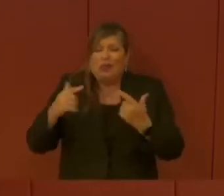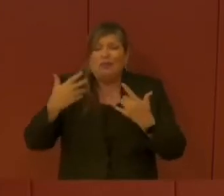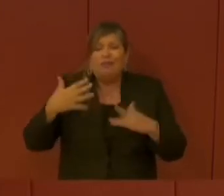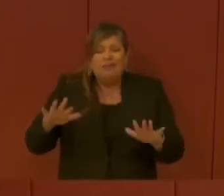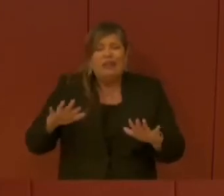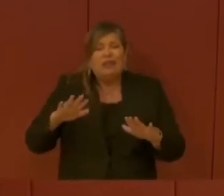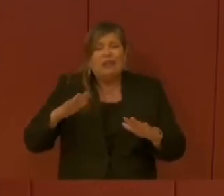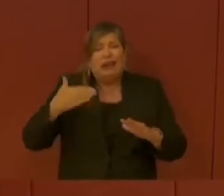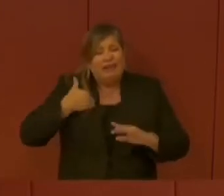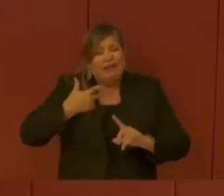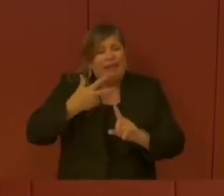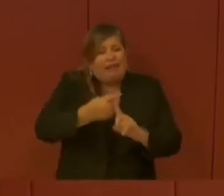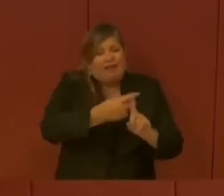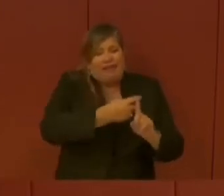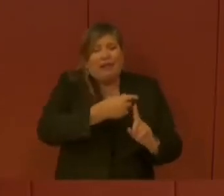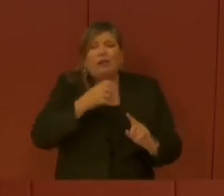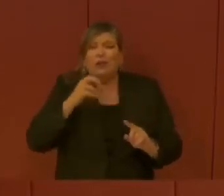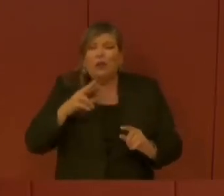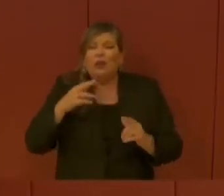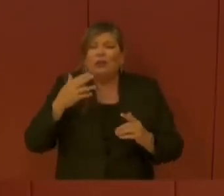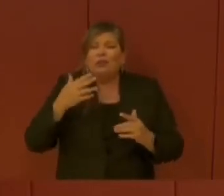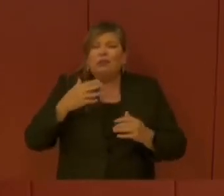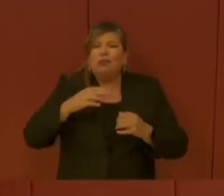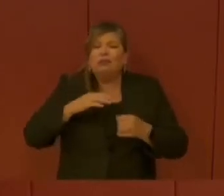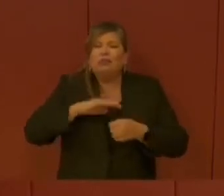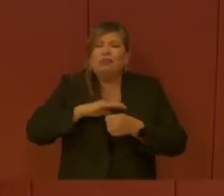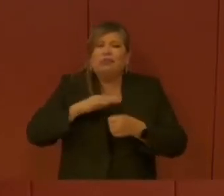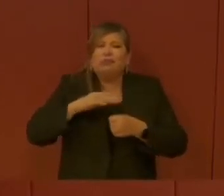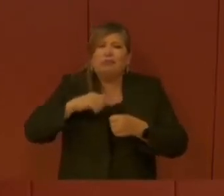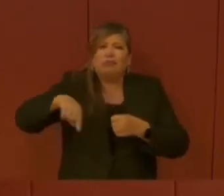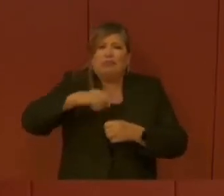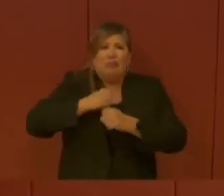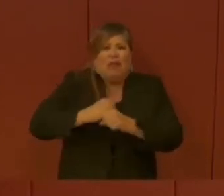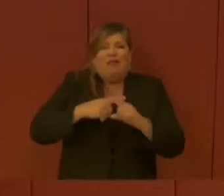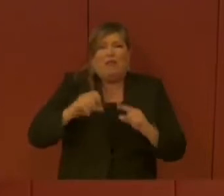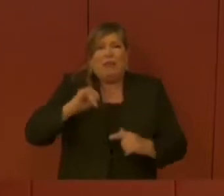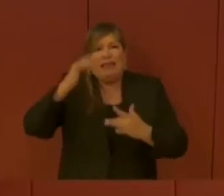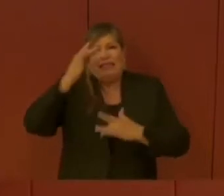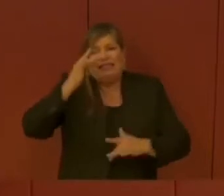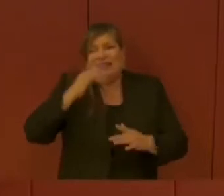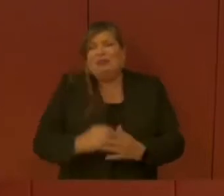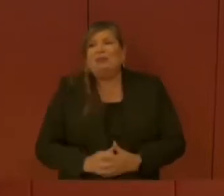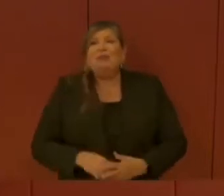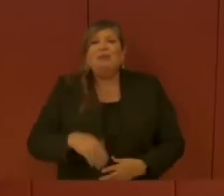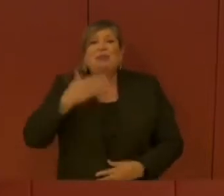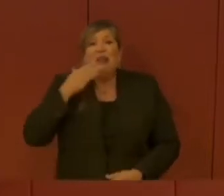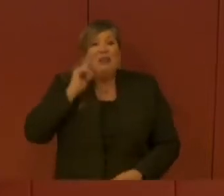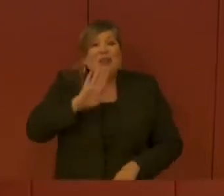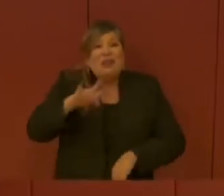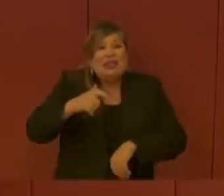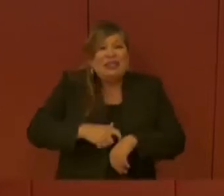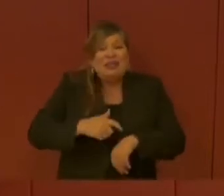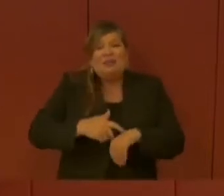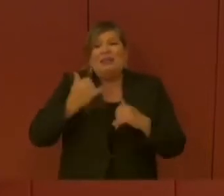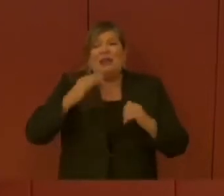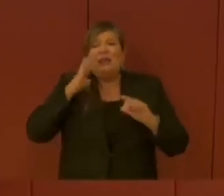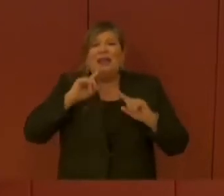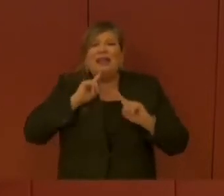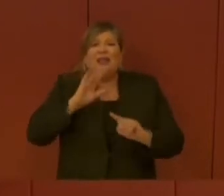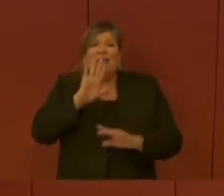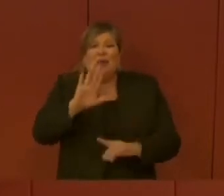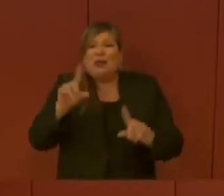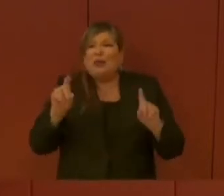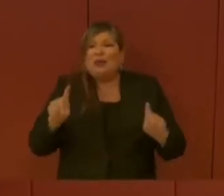you all for allowing me a little extra time of indulgence. And of course, now we're all here to answer any